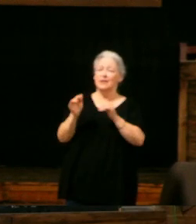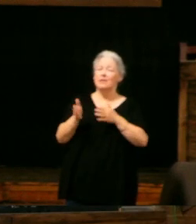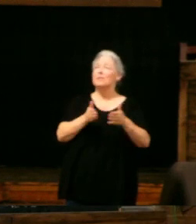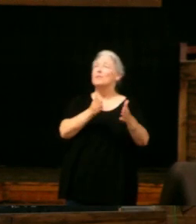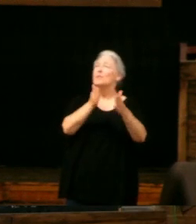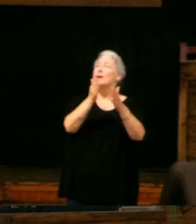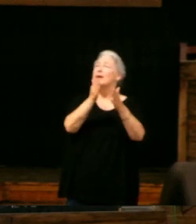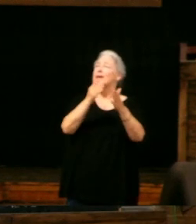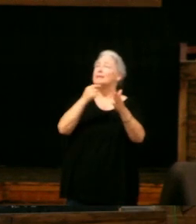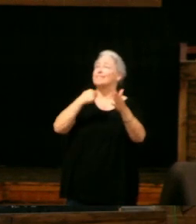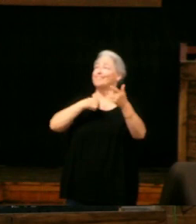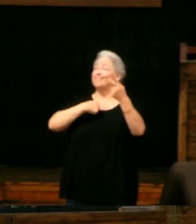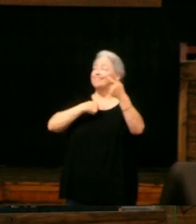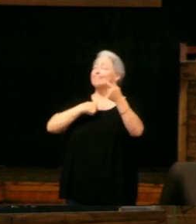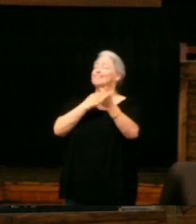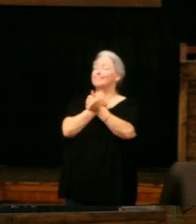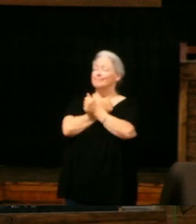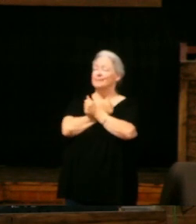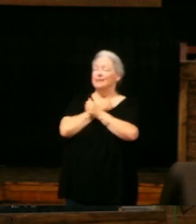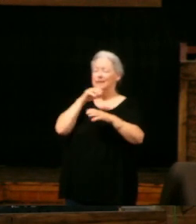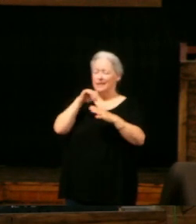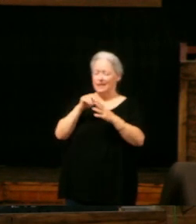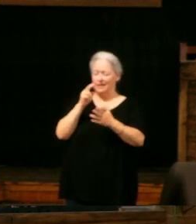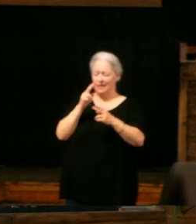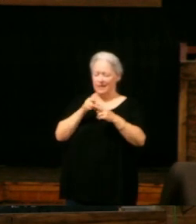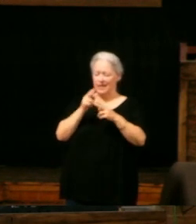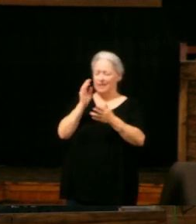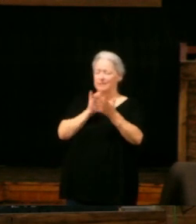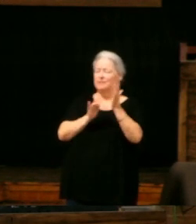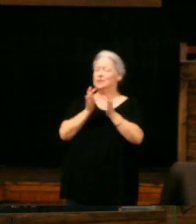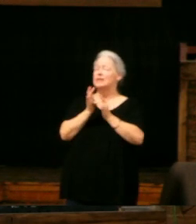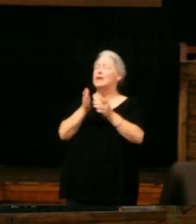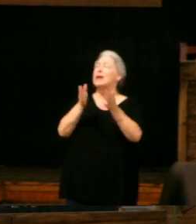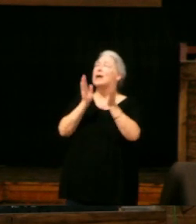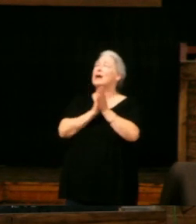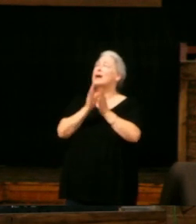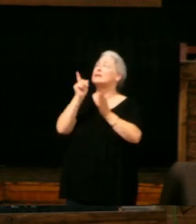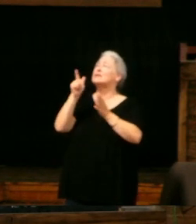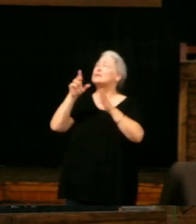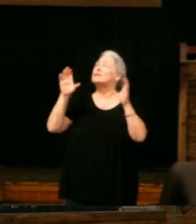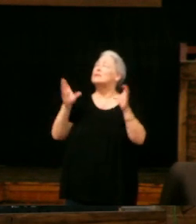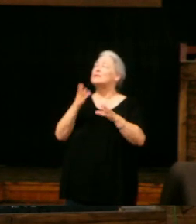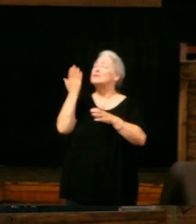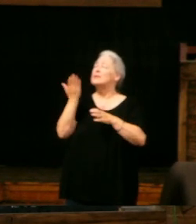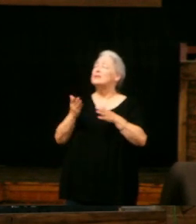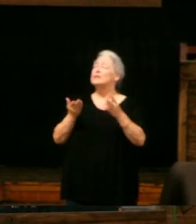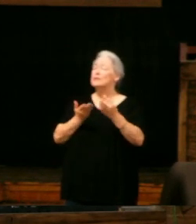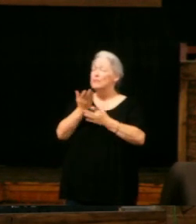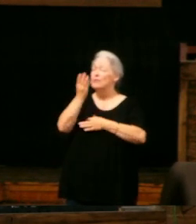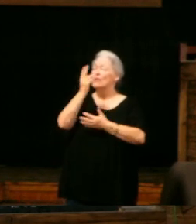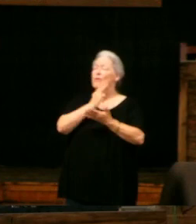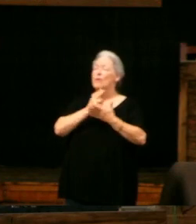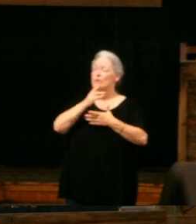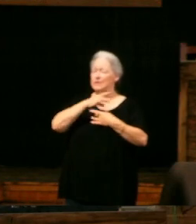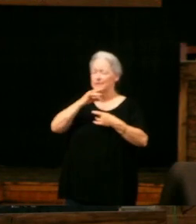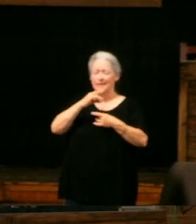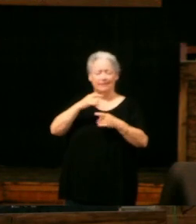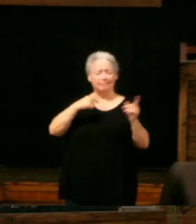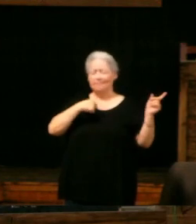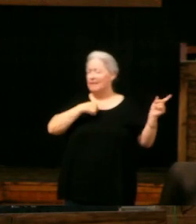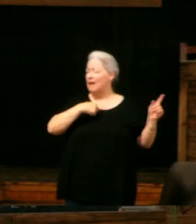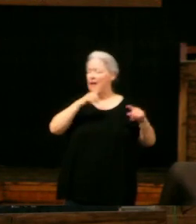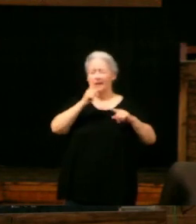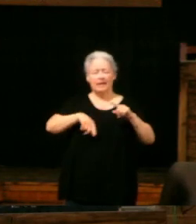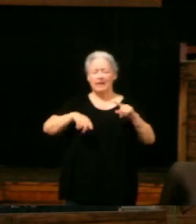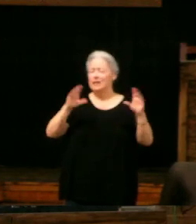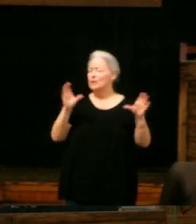It's in the name of Jesus. I ask you to do this thing through the Holy Spirit, because I can't do it on my own for